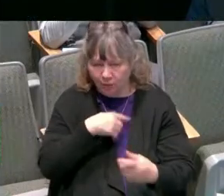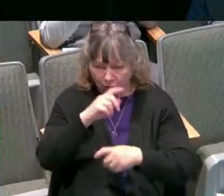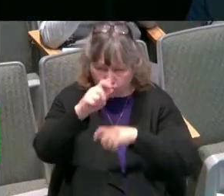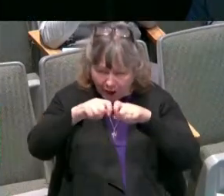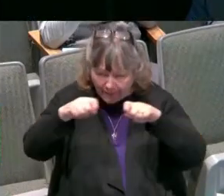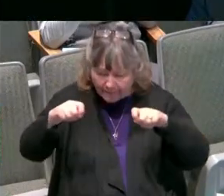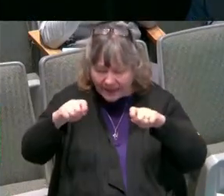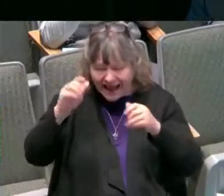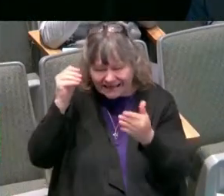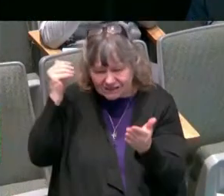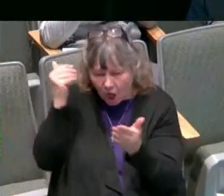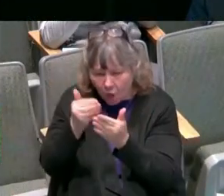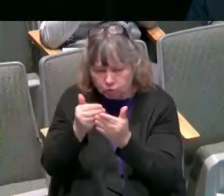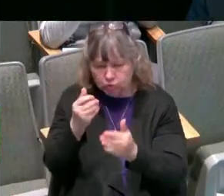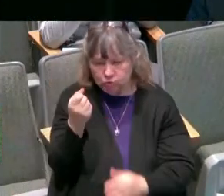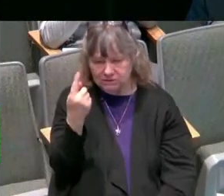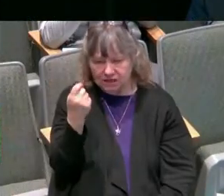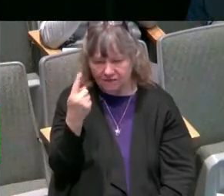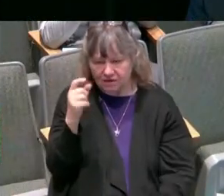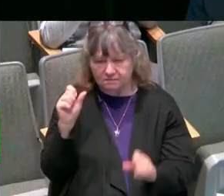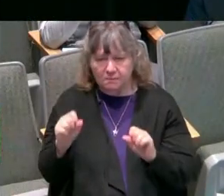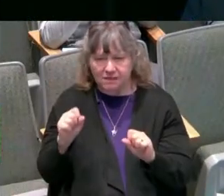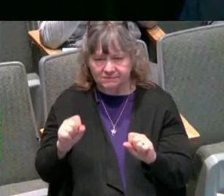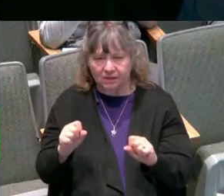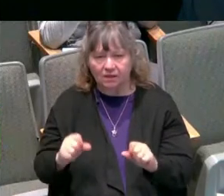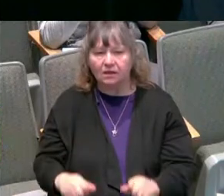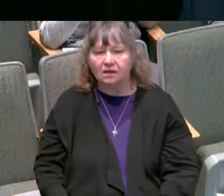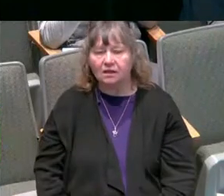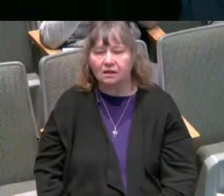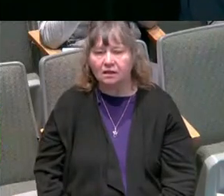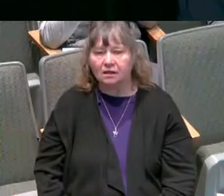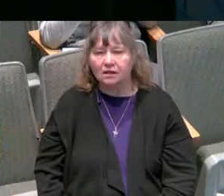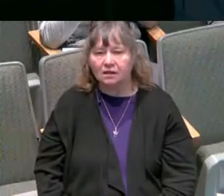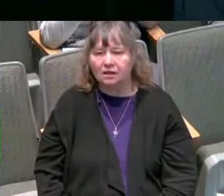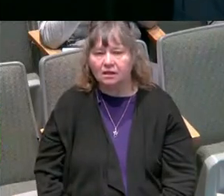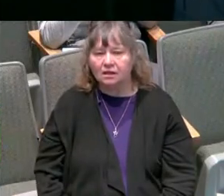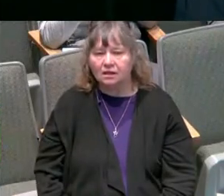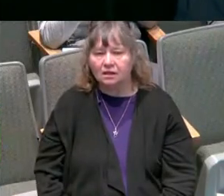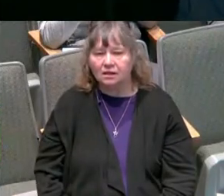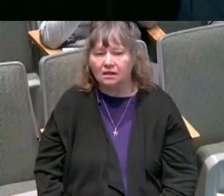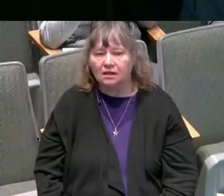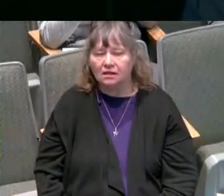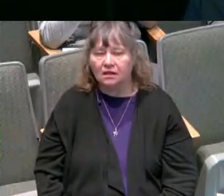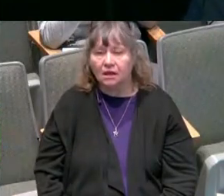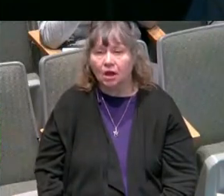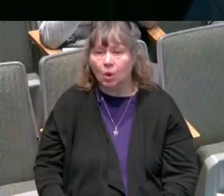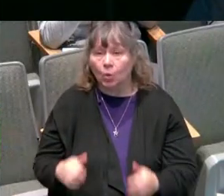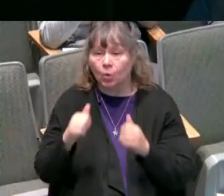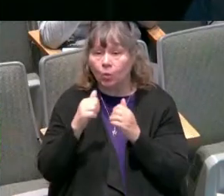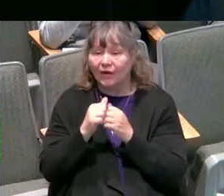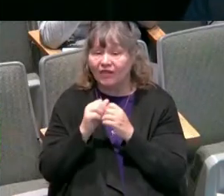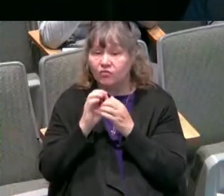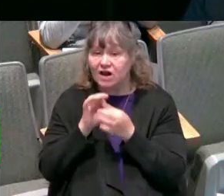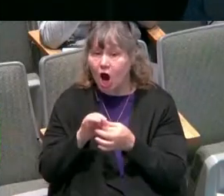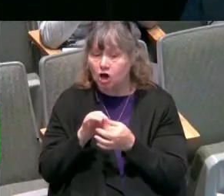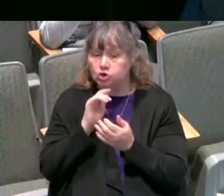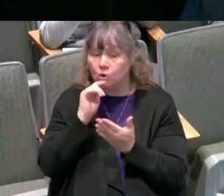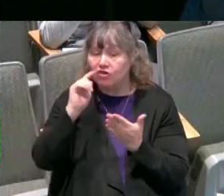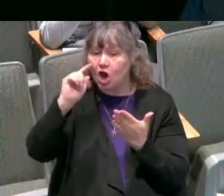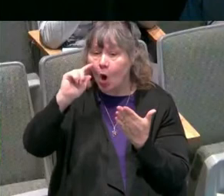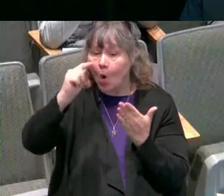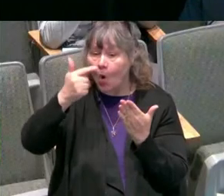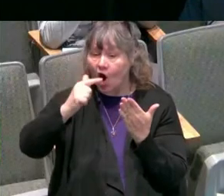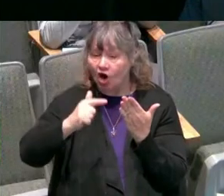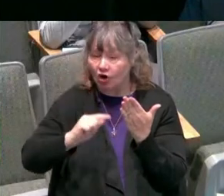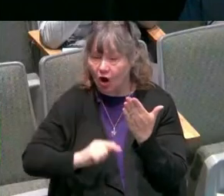up as close to 11 as as the timing allows with regard to The Ordering